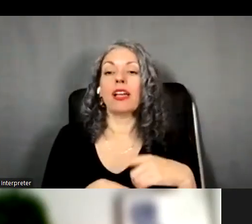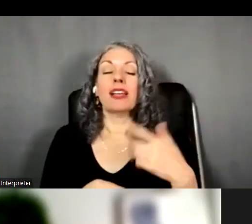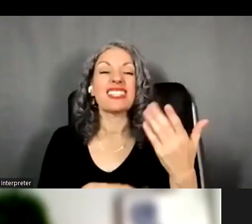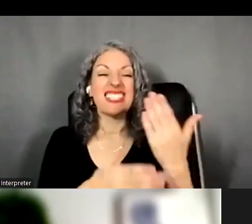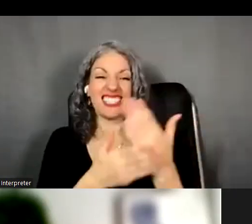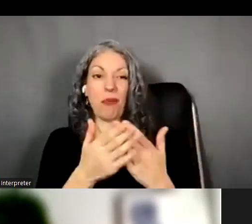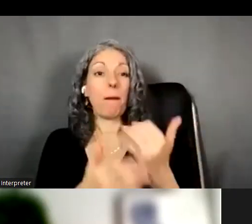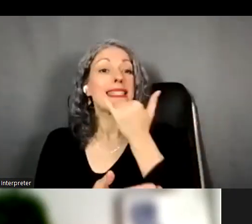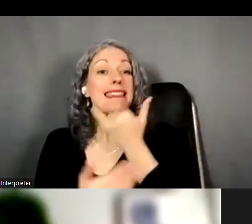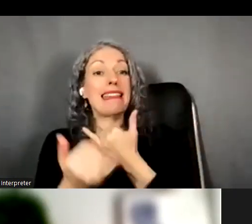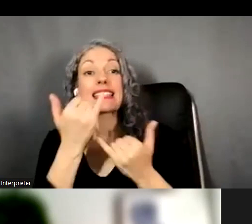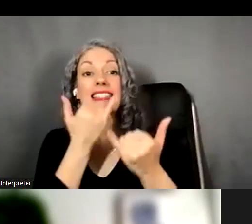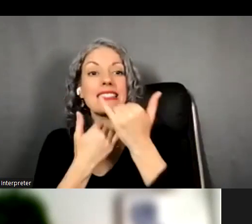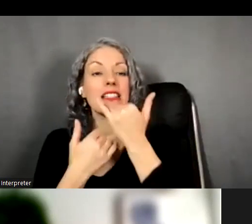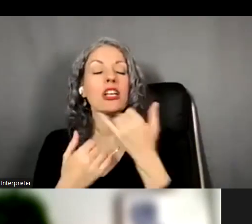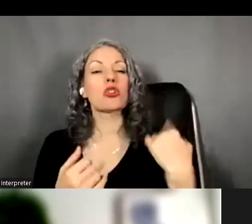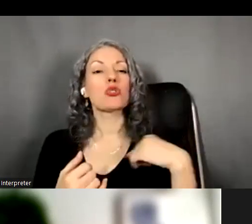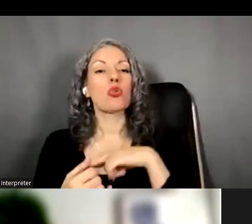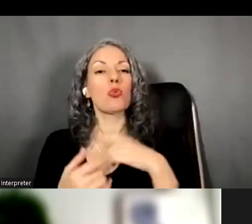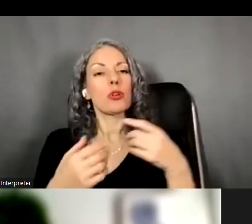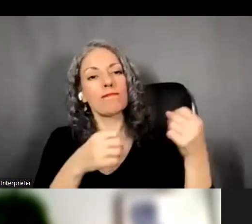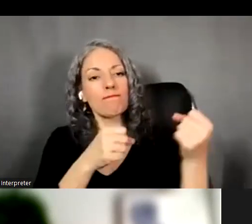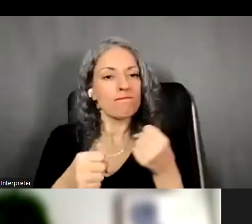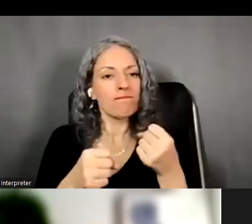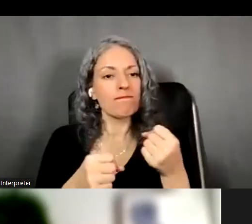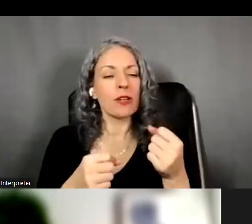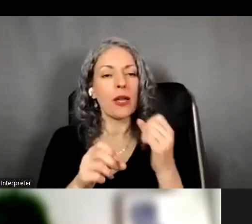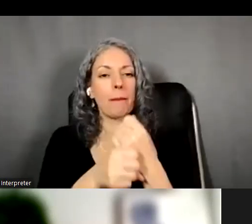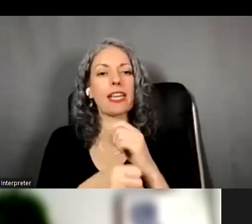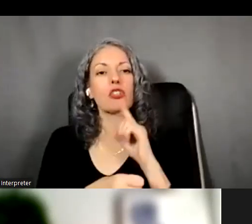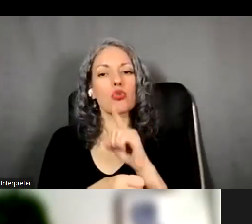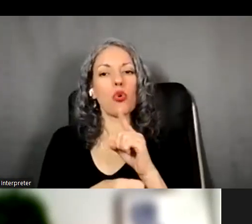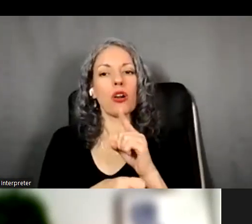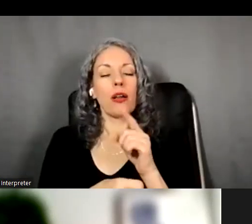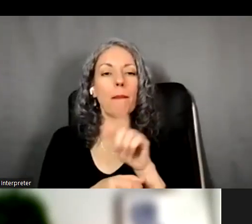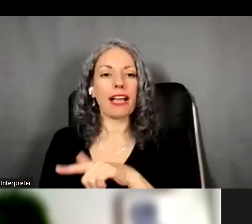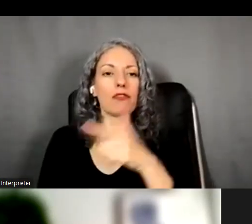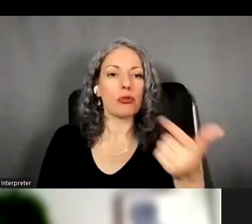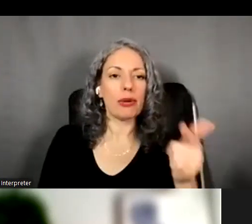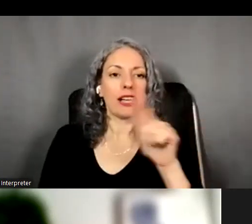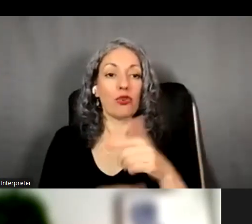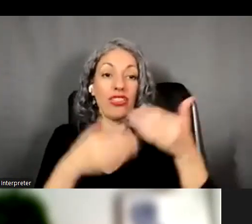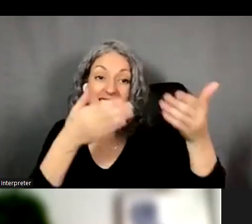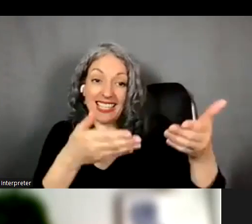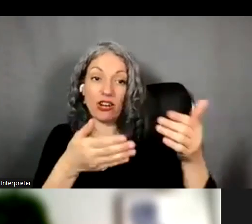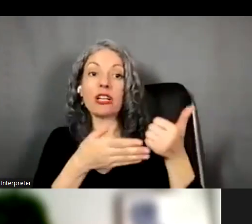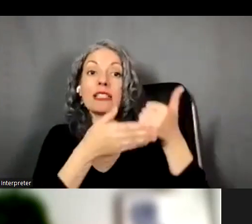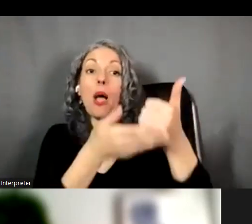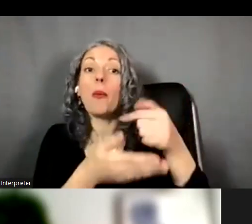up the guidance, and we want to make sure that that back and forth is there to really help you